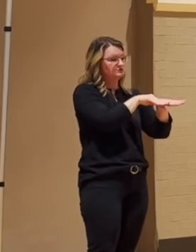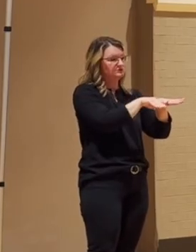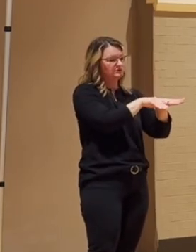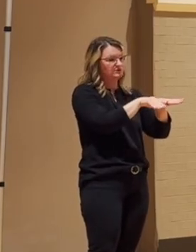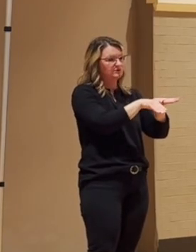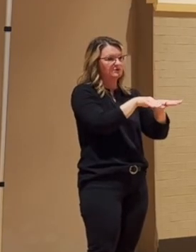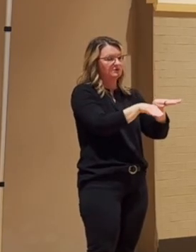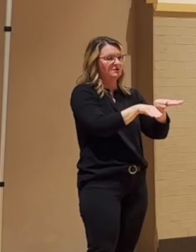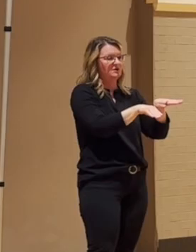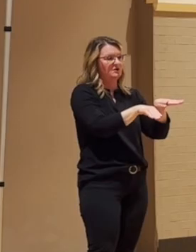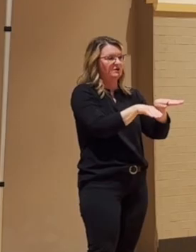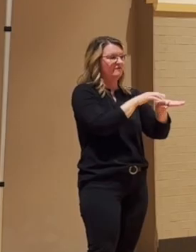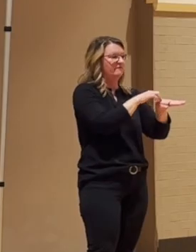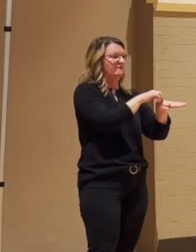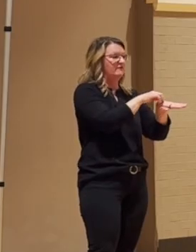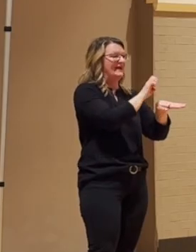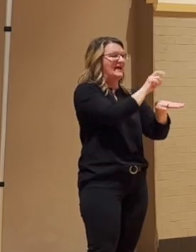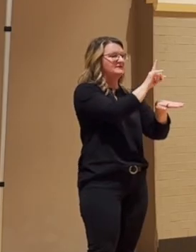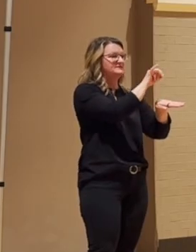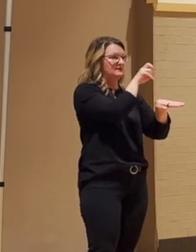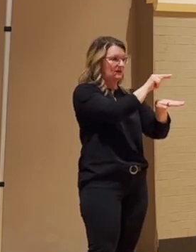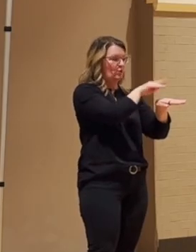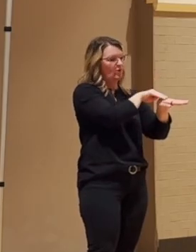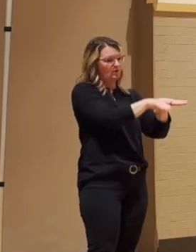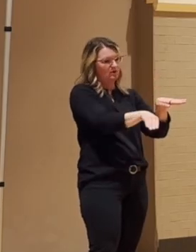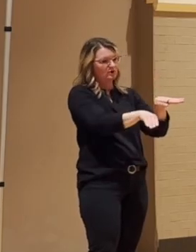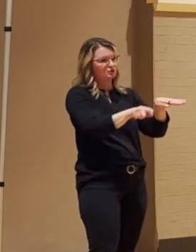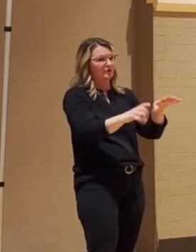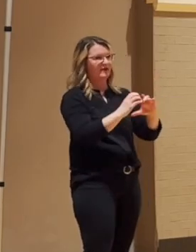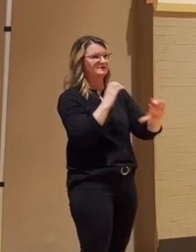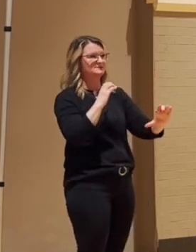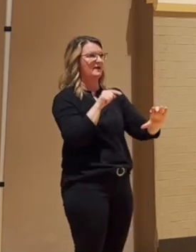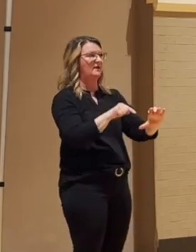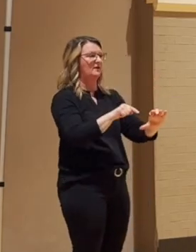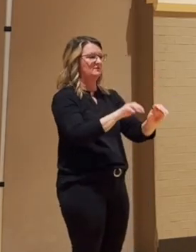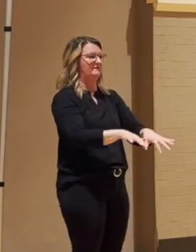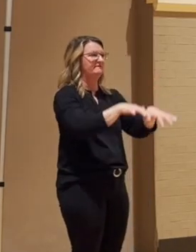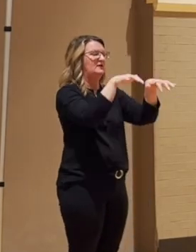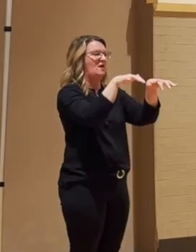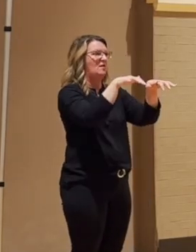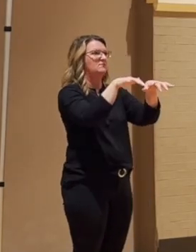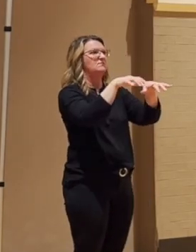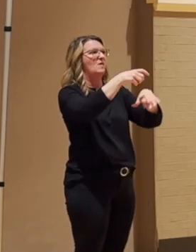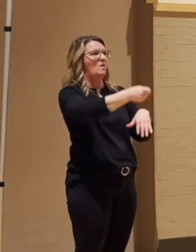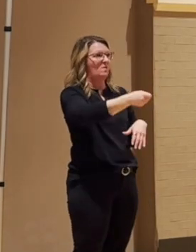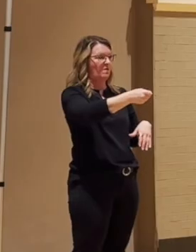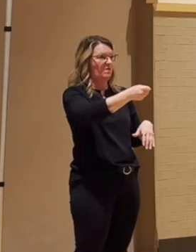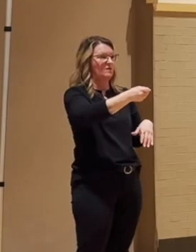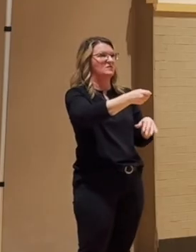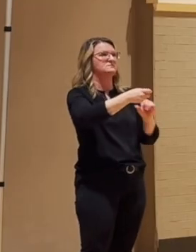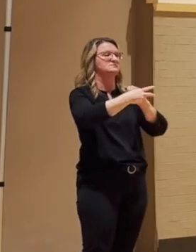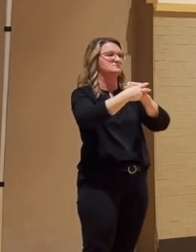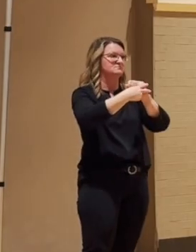along Edison. It will be diverted into the tank. The tank will be filled and